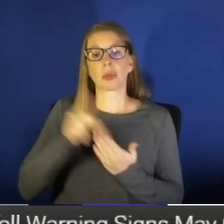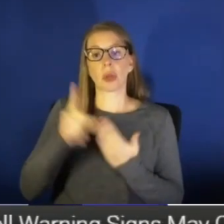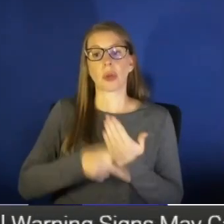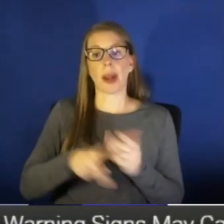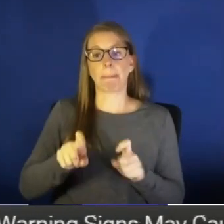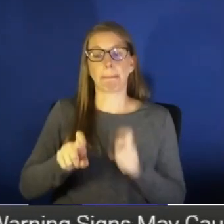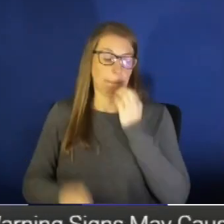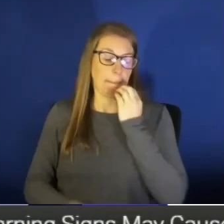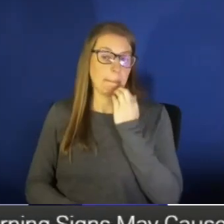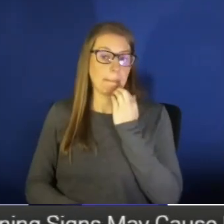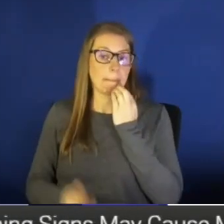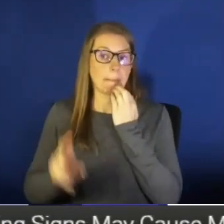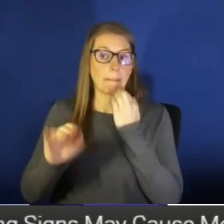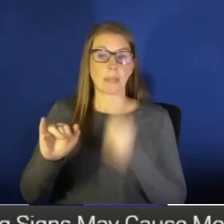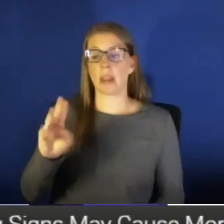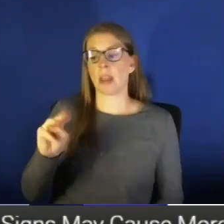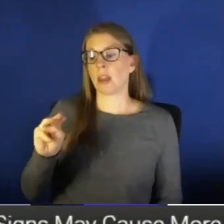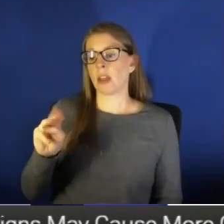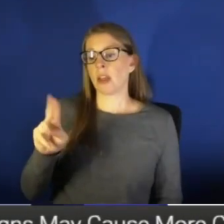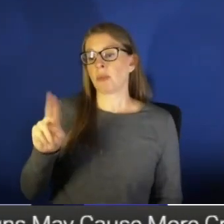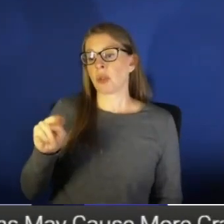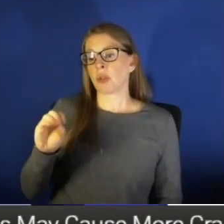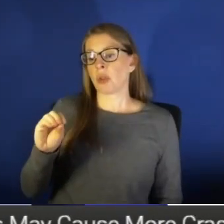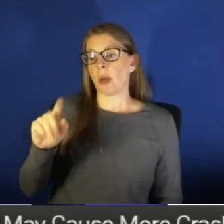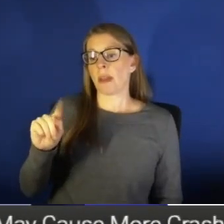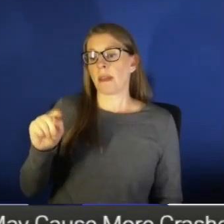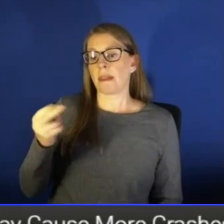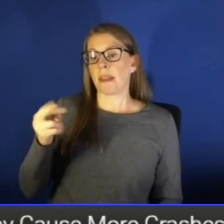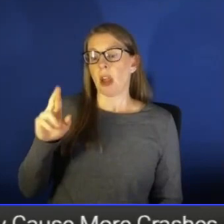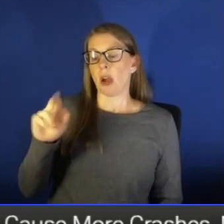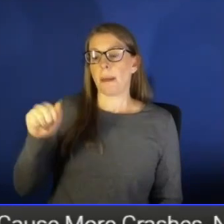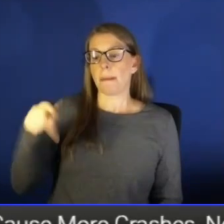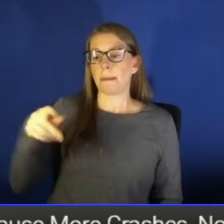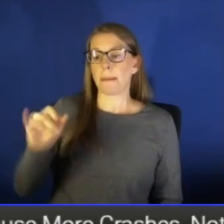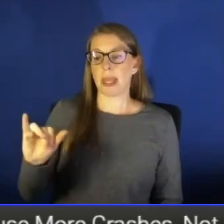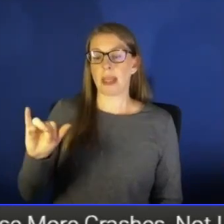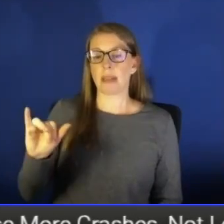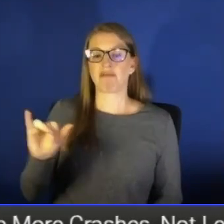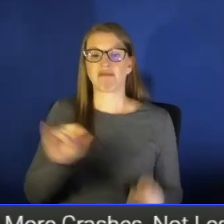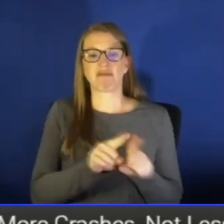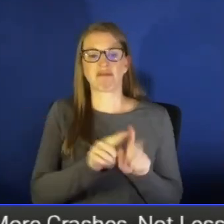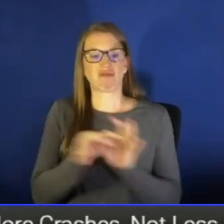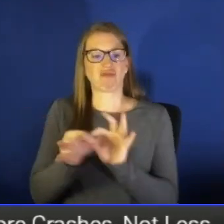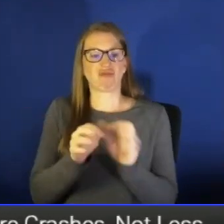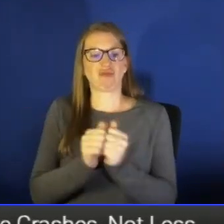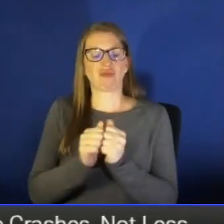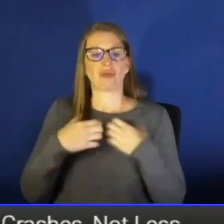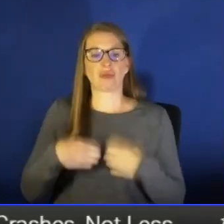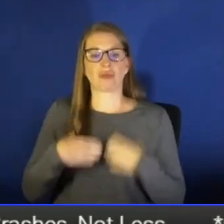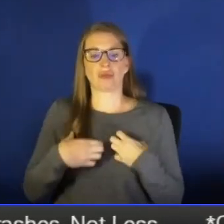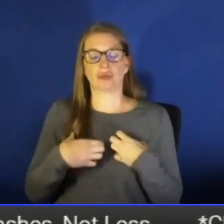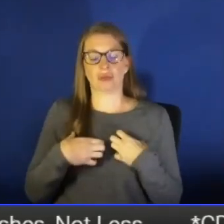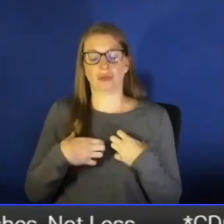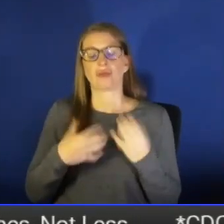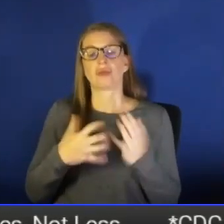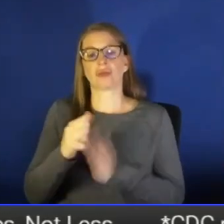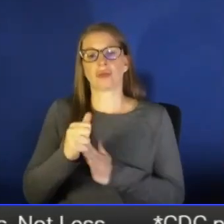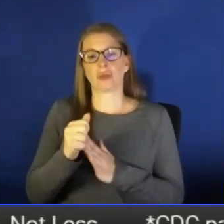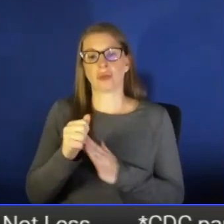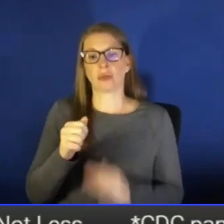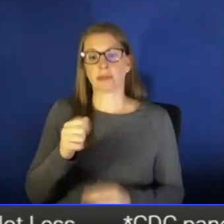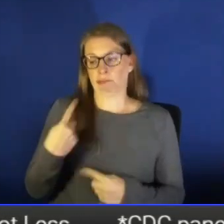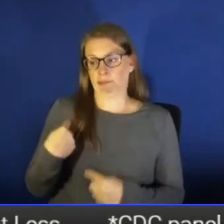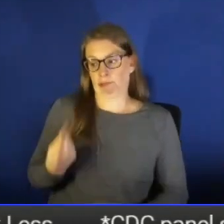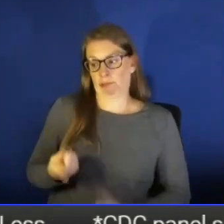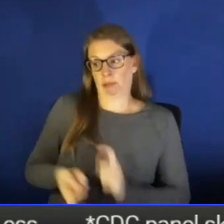stand with immunotherapy and lung cancer? Sure. So, in the last few months, we've had a paradigm shift in how we systemically